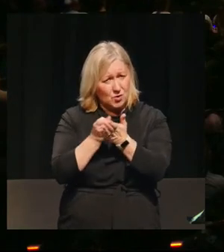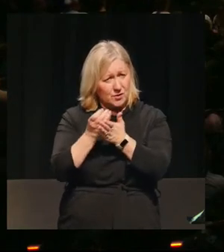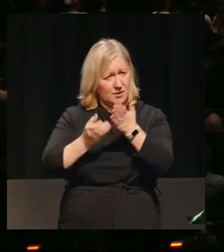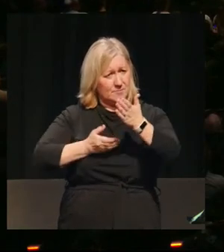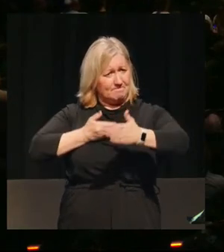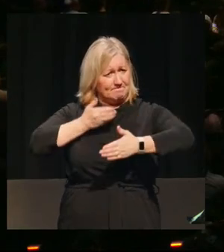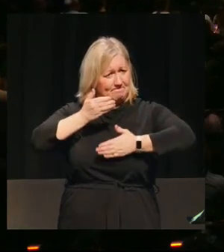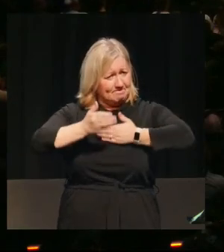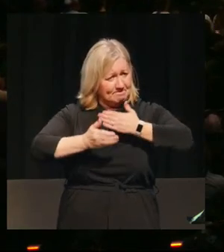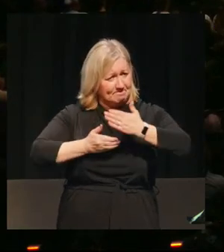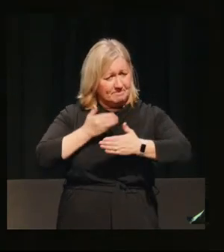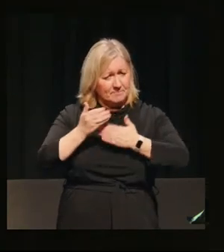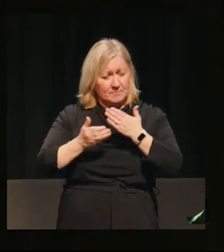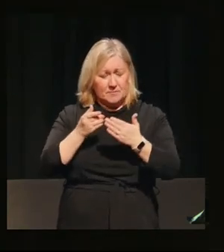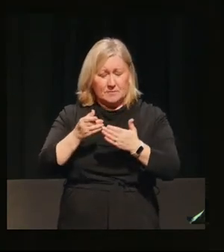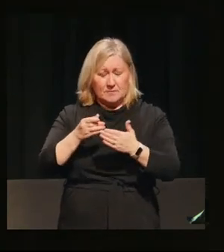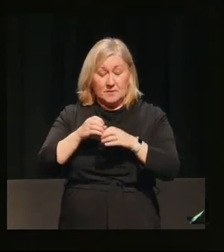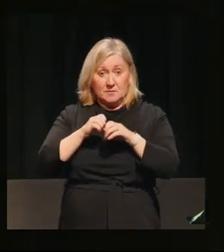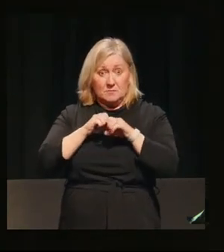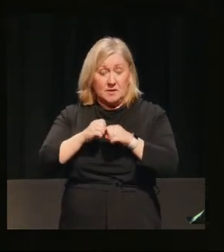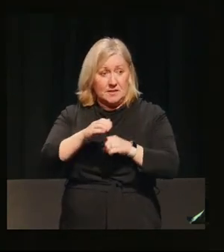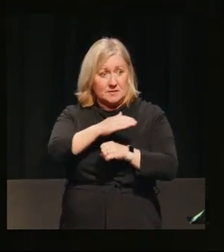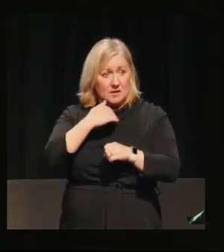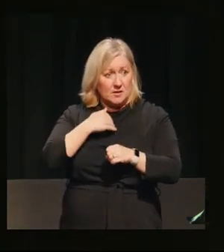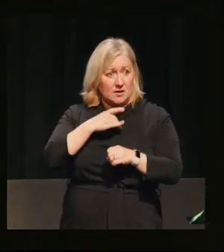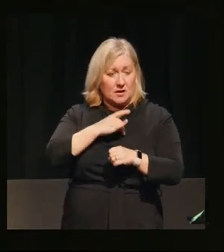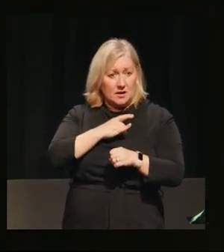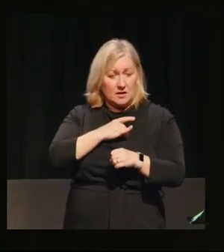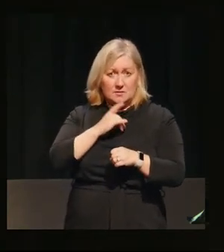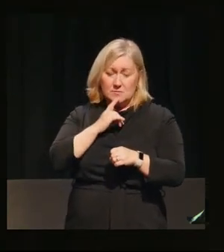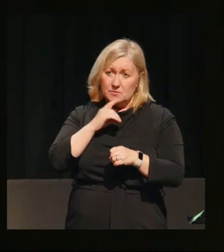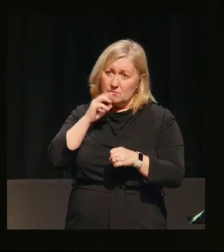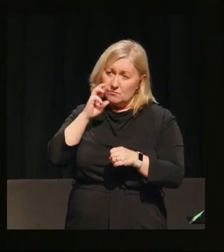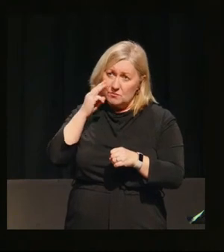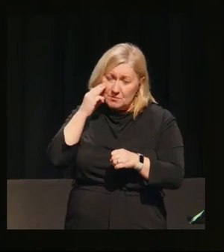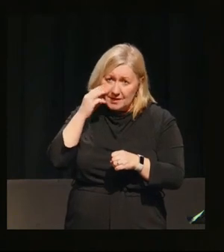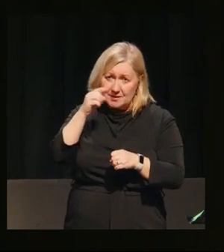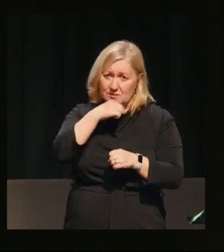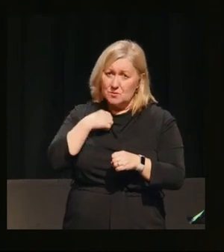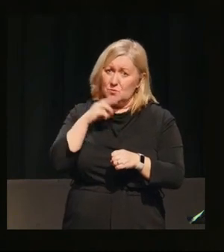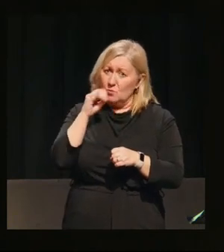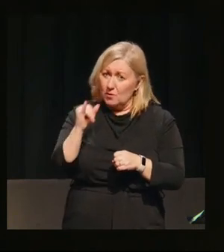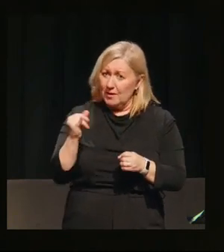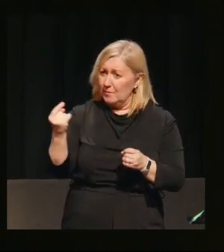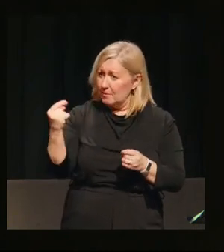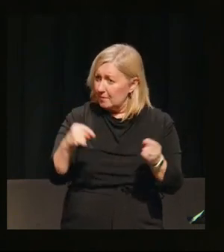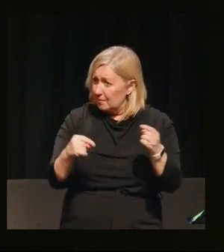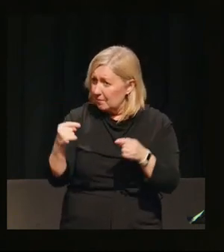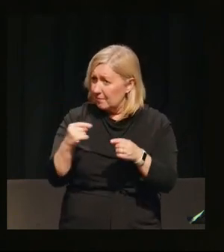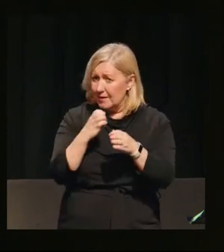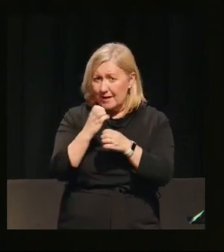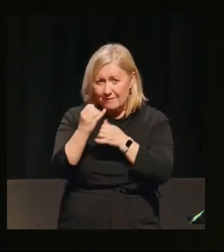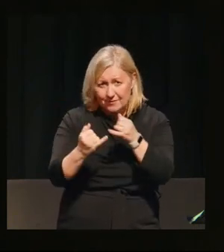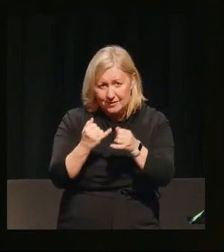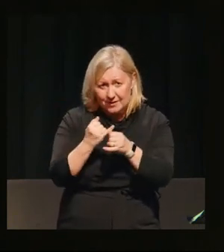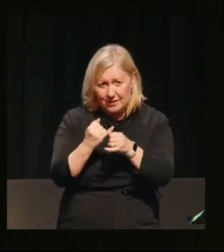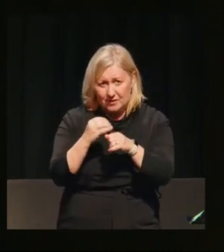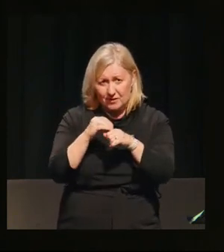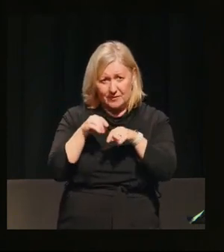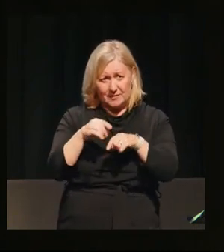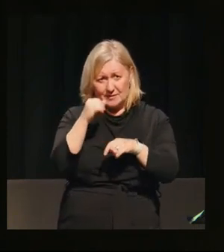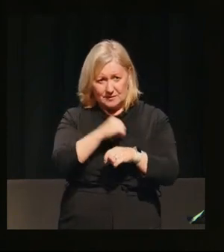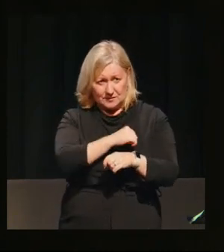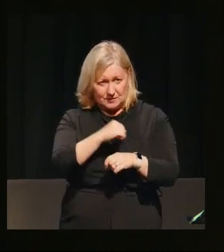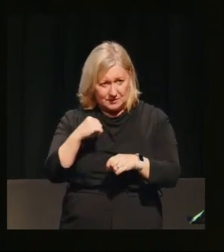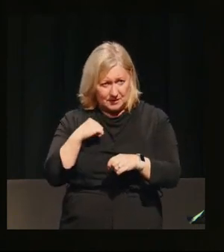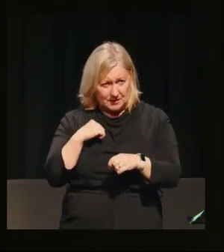reminder of why it's so important that we continue to gather this Sunday every year. Through speech,